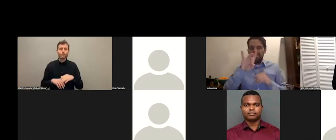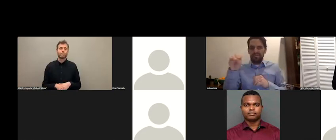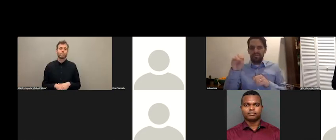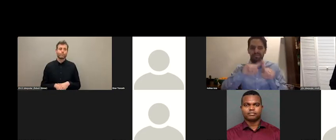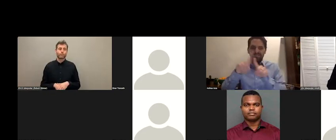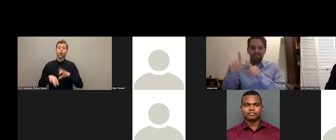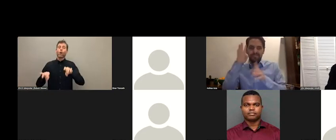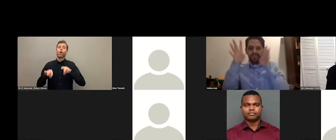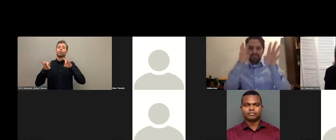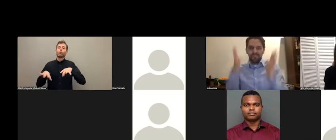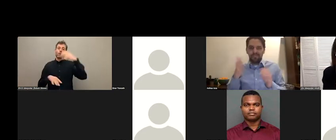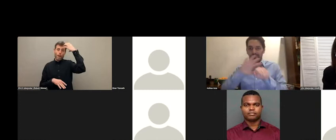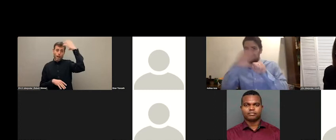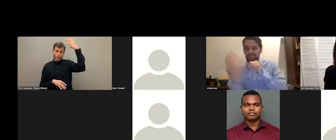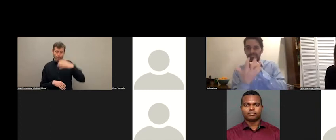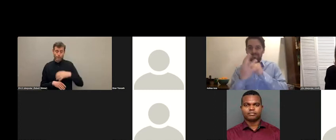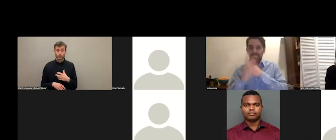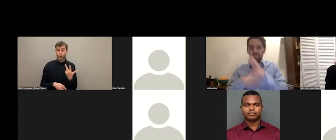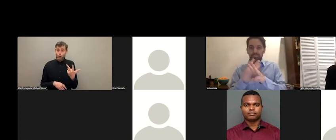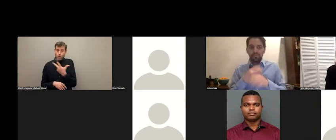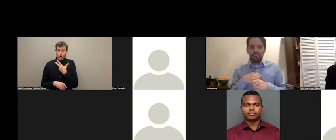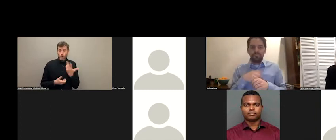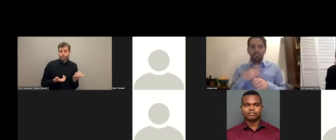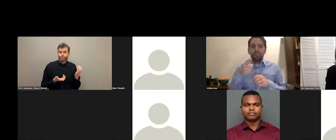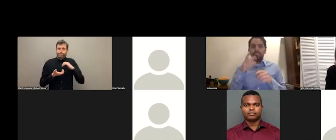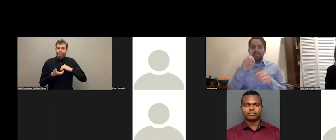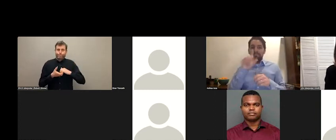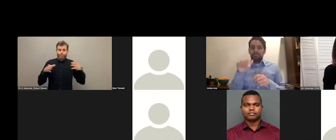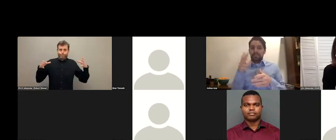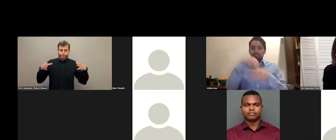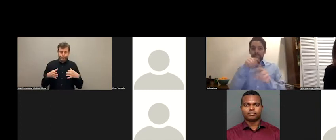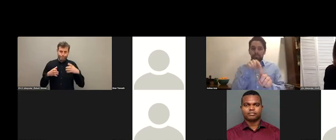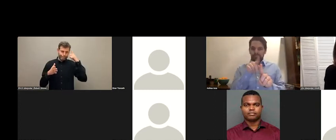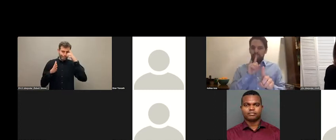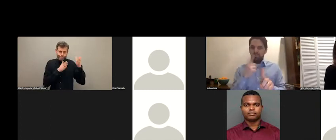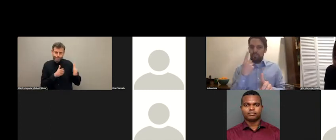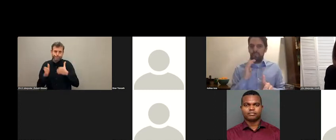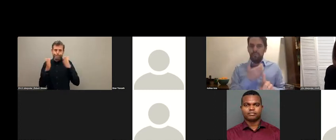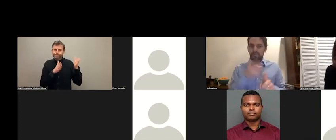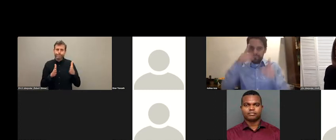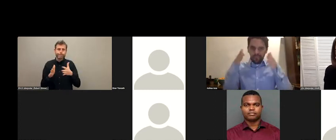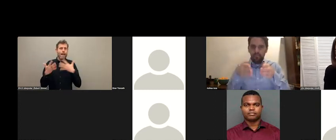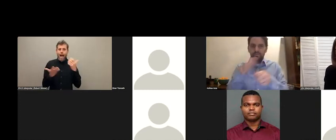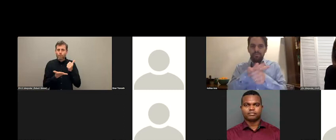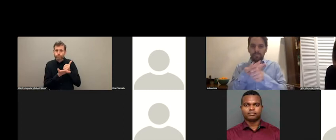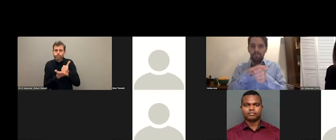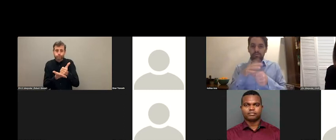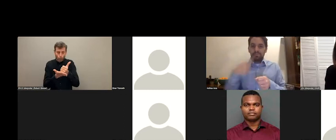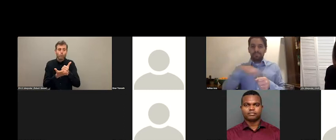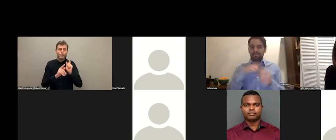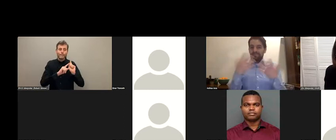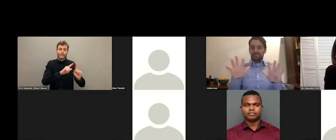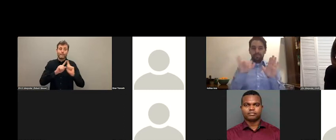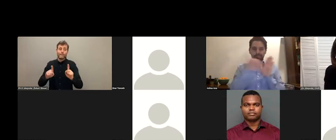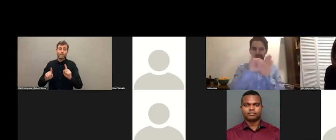working together since 2011, funding more than 80 different innovators worldwide. Disability inclusion is one